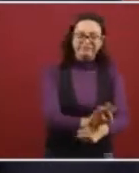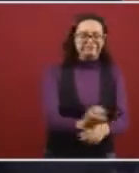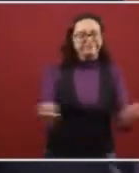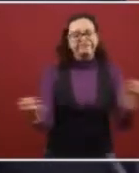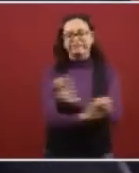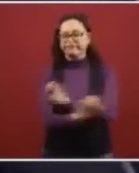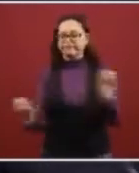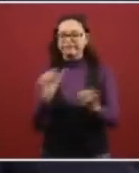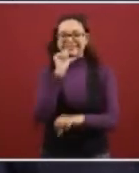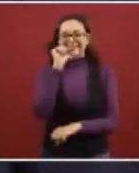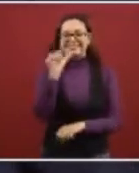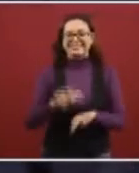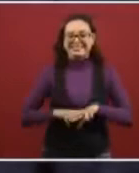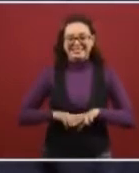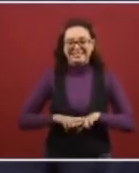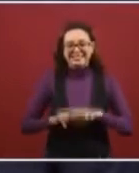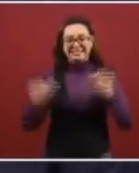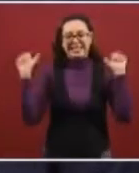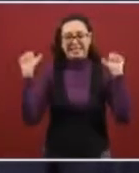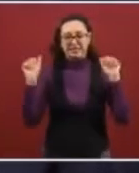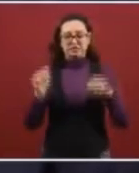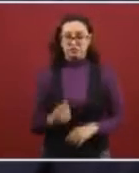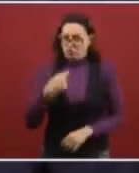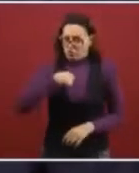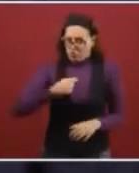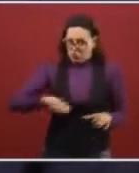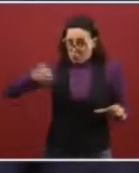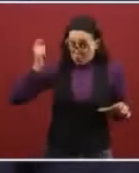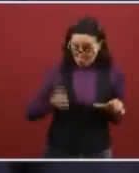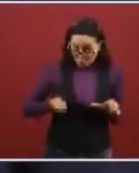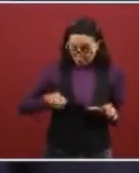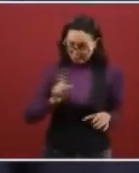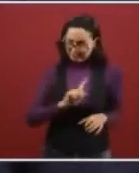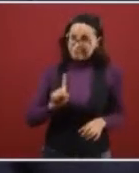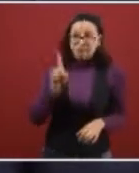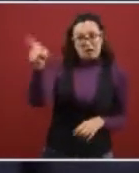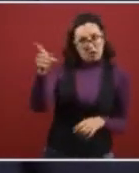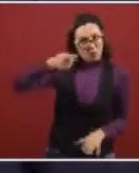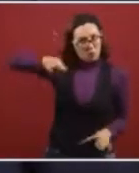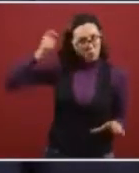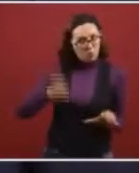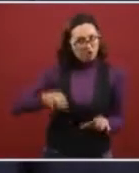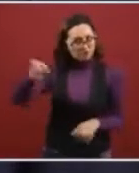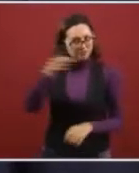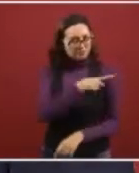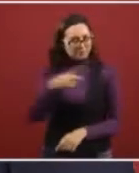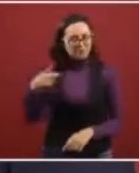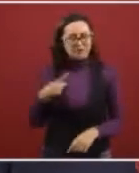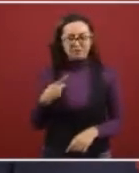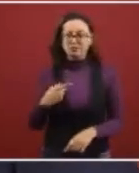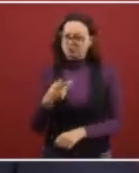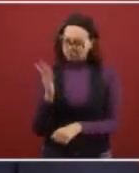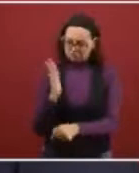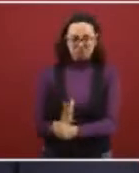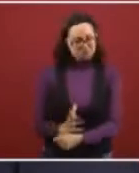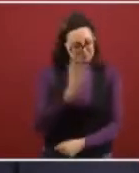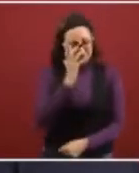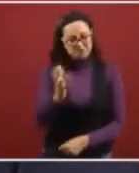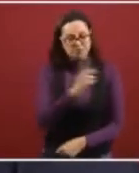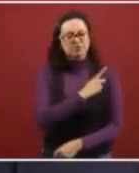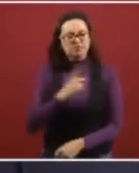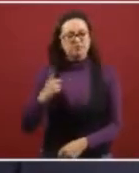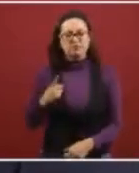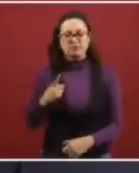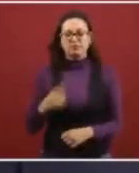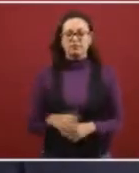Eso lo tiene que determinar el juez. The judge pero will determine. Debe ser castigado. But he will